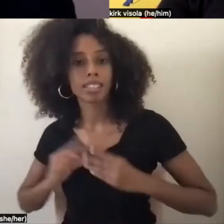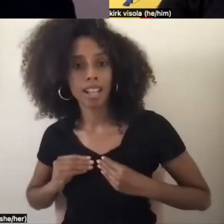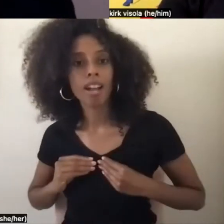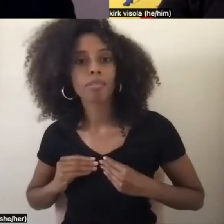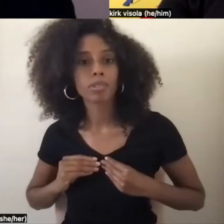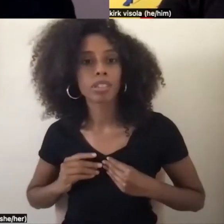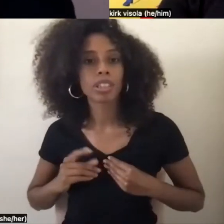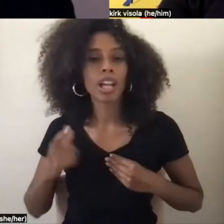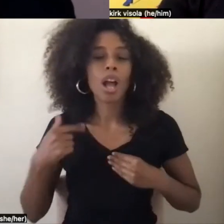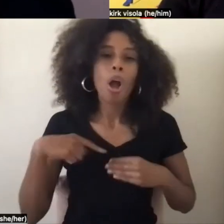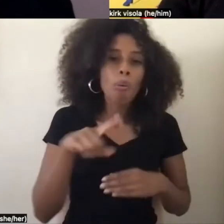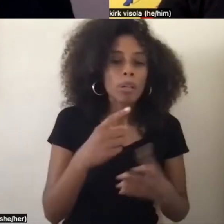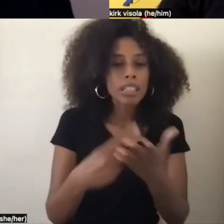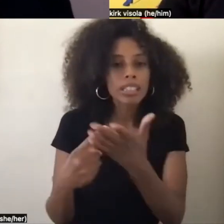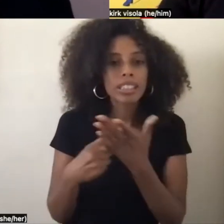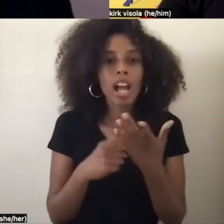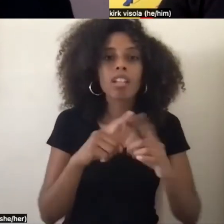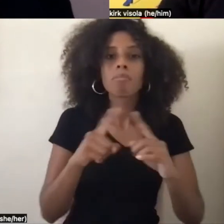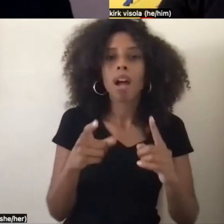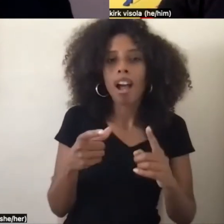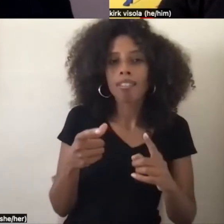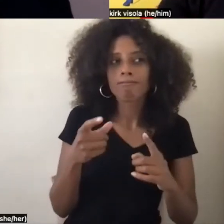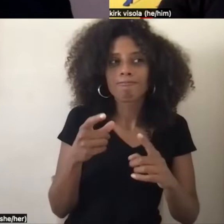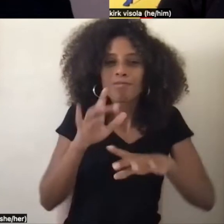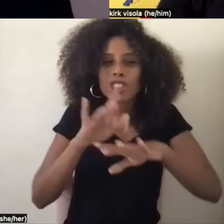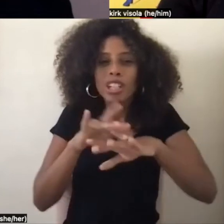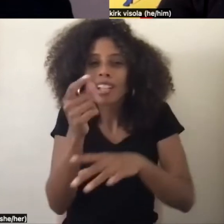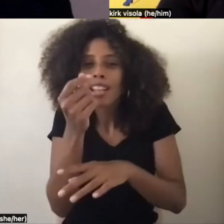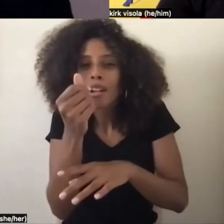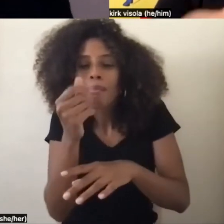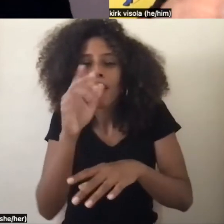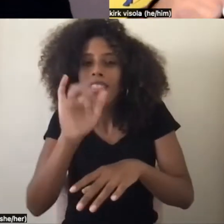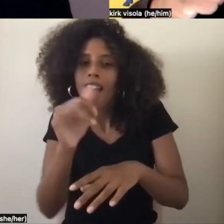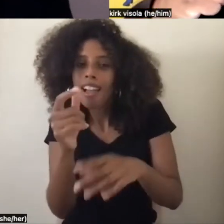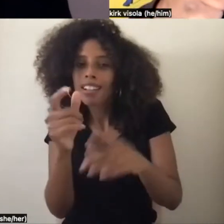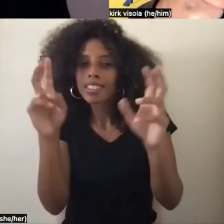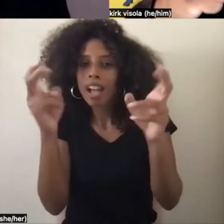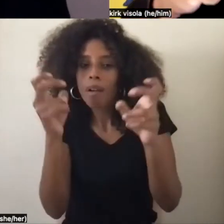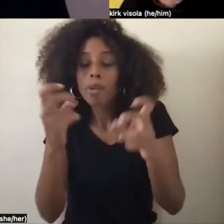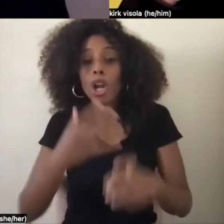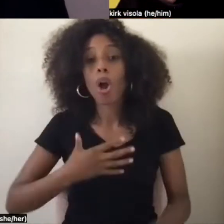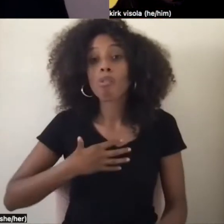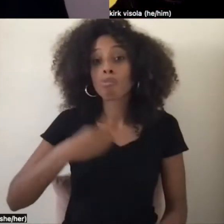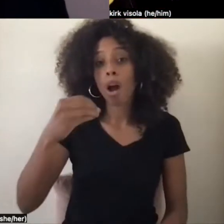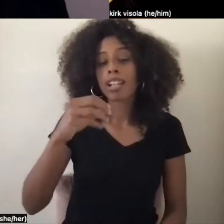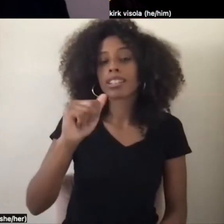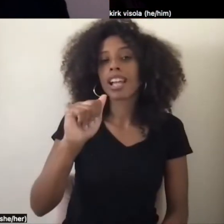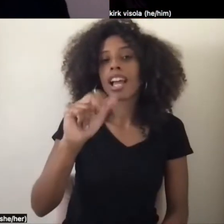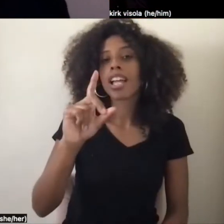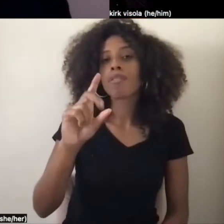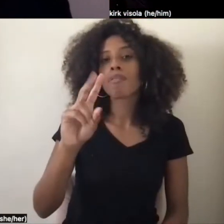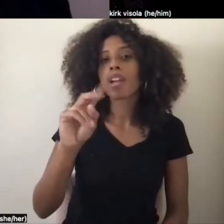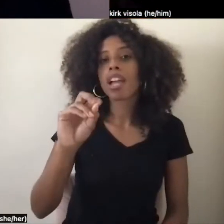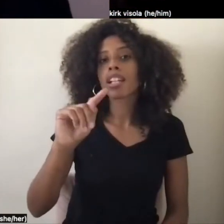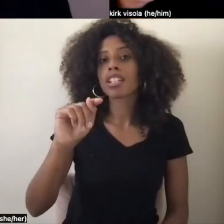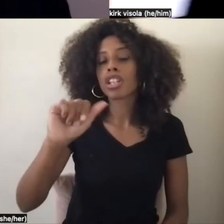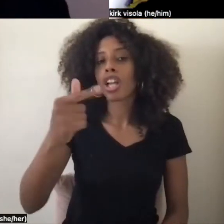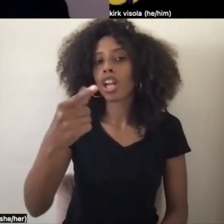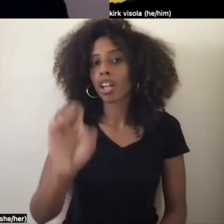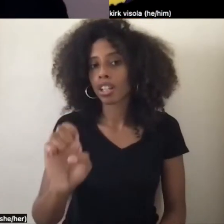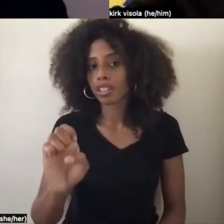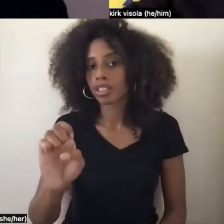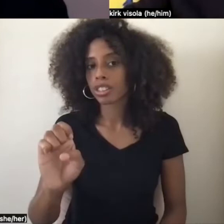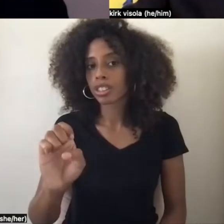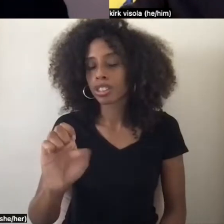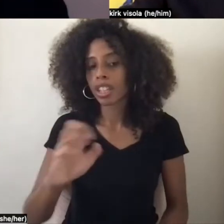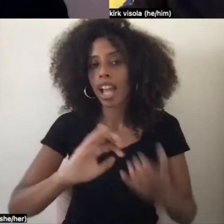on a little bit about white advantage, which I trademarked that, but white advantage and how white people don't